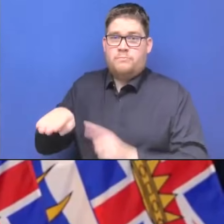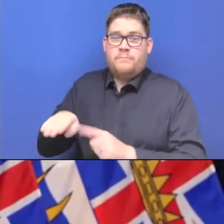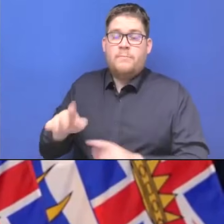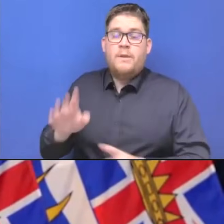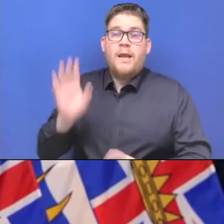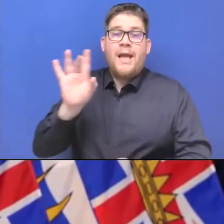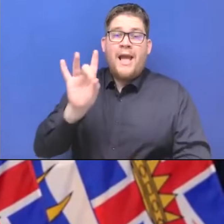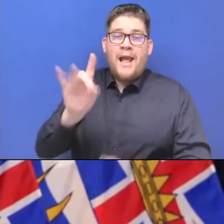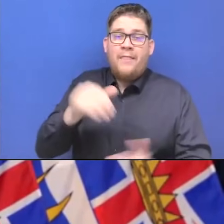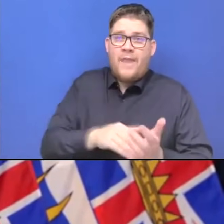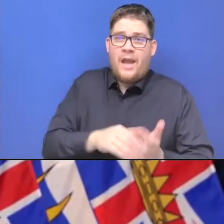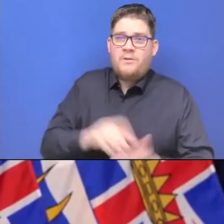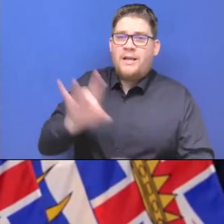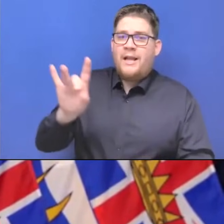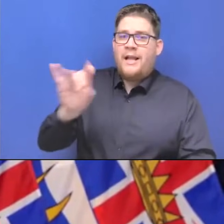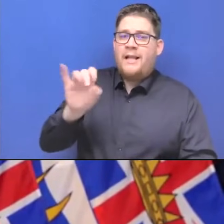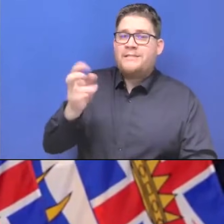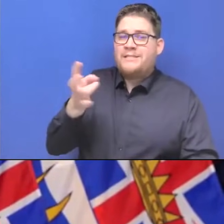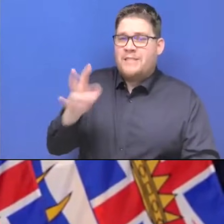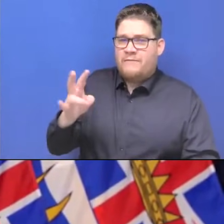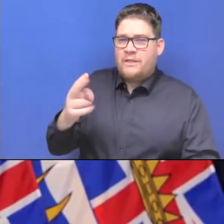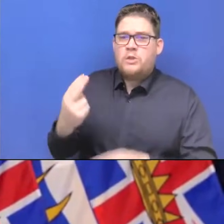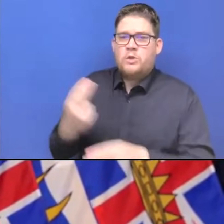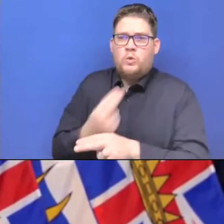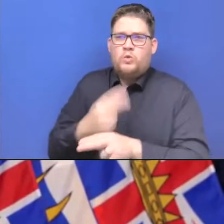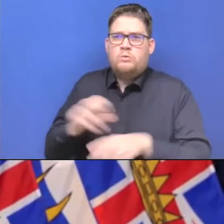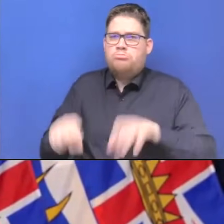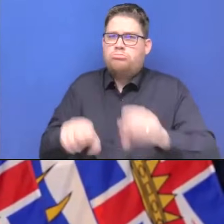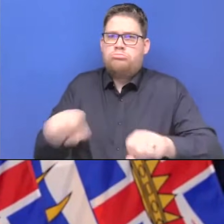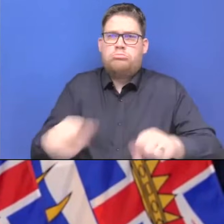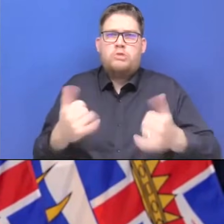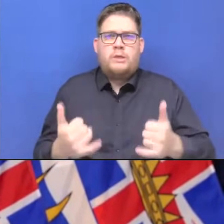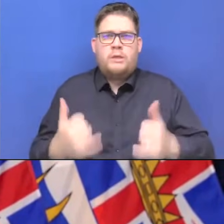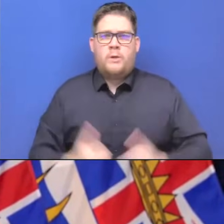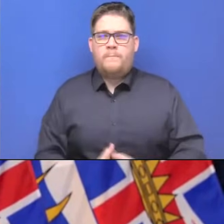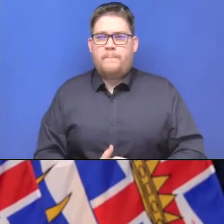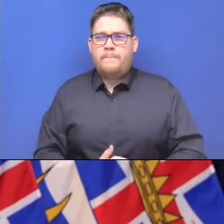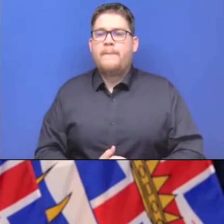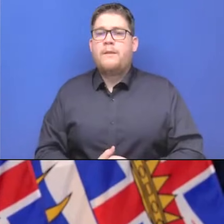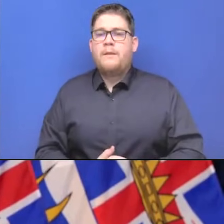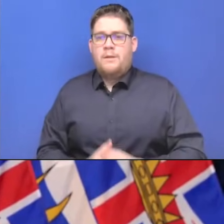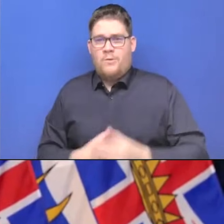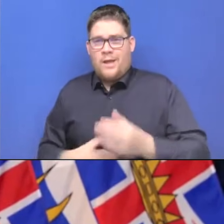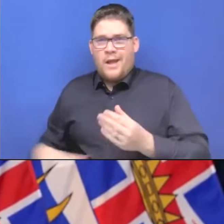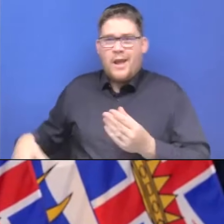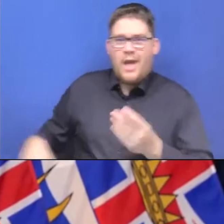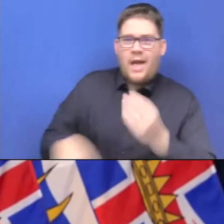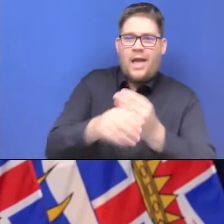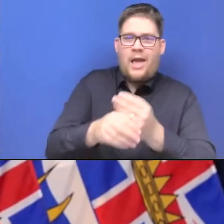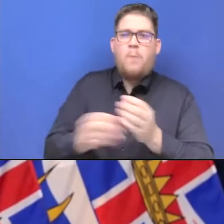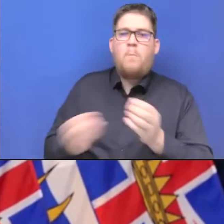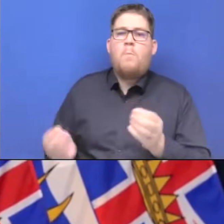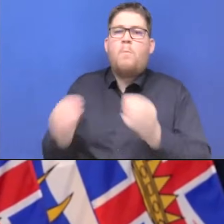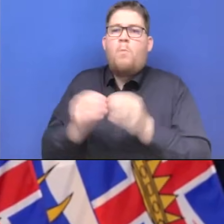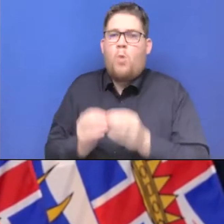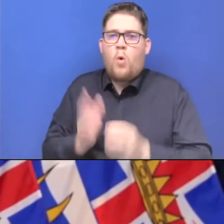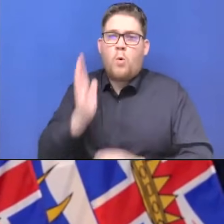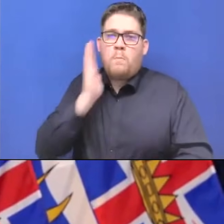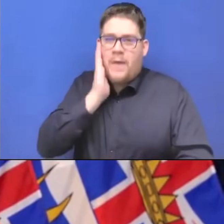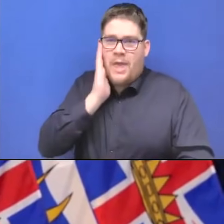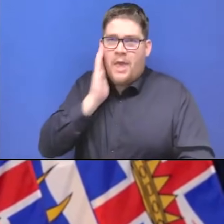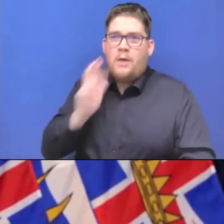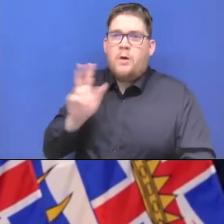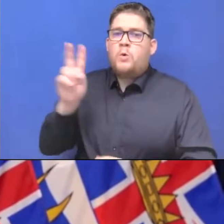8,817 are filled in our census. We've also added to that surge beds, 2,553. Of